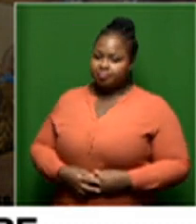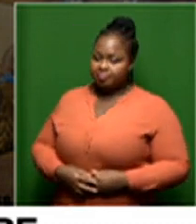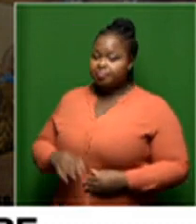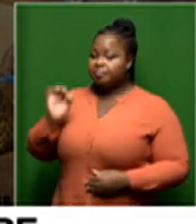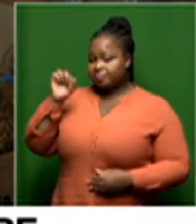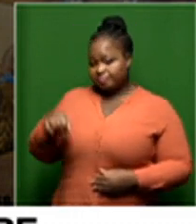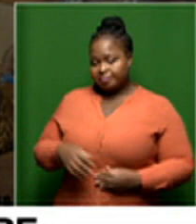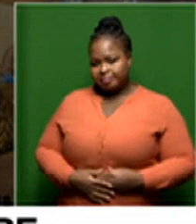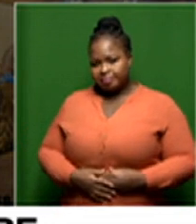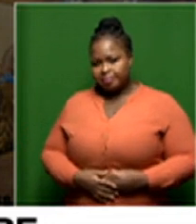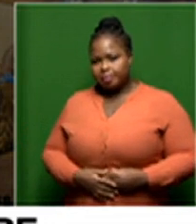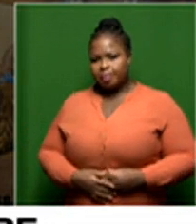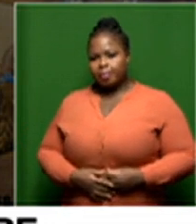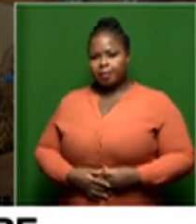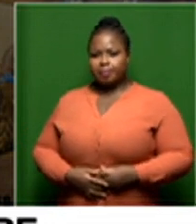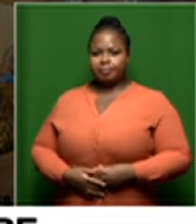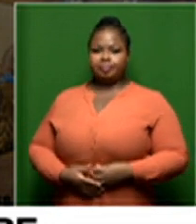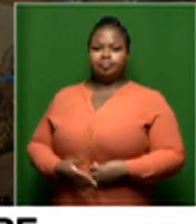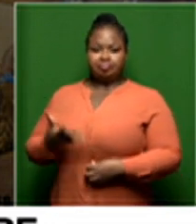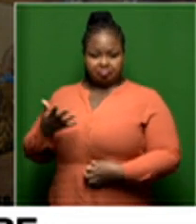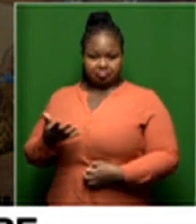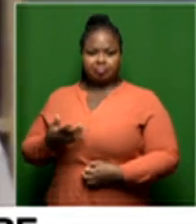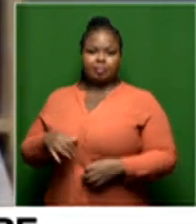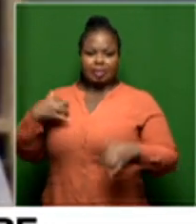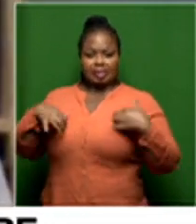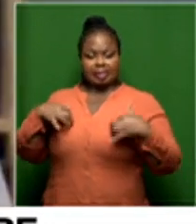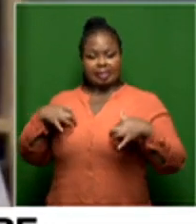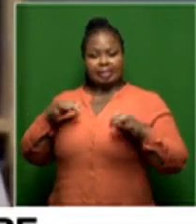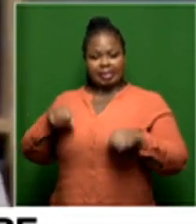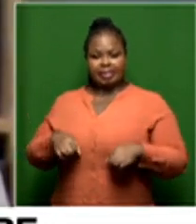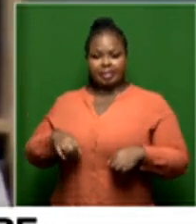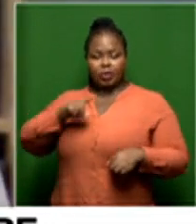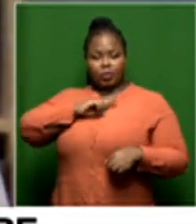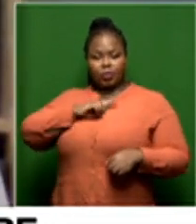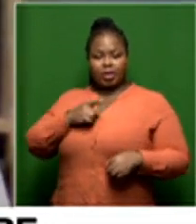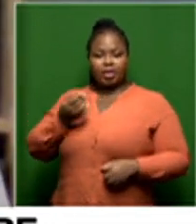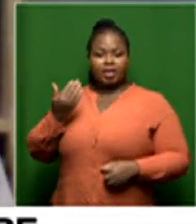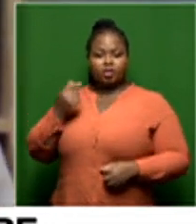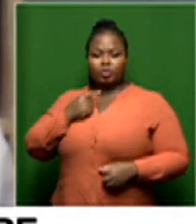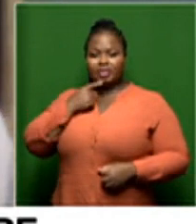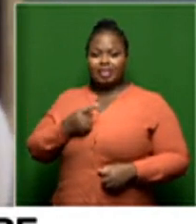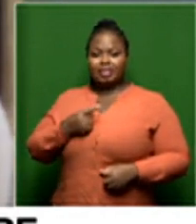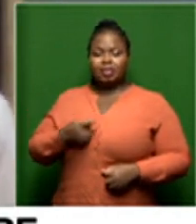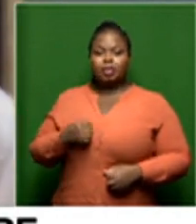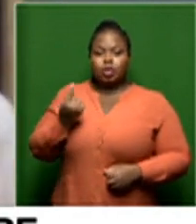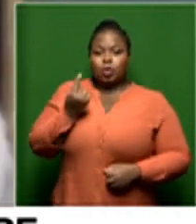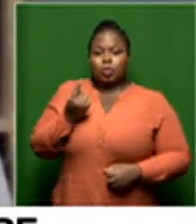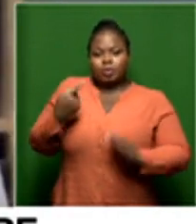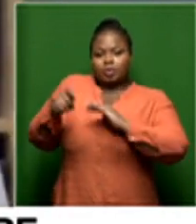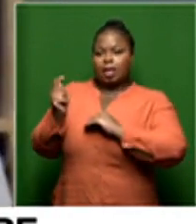Yes, well, we're enormously excited by it. First and foremost, you mentioned it's a single owner